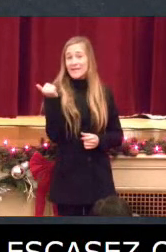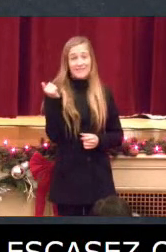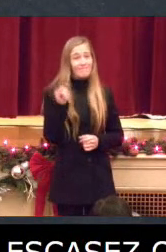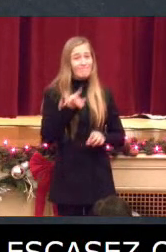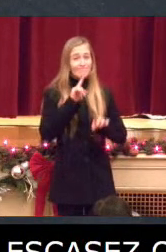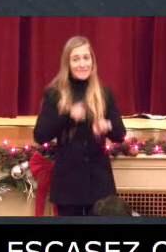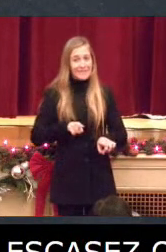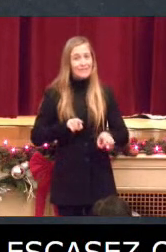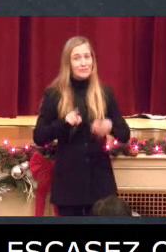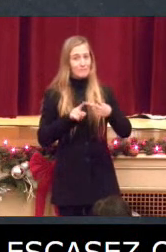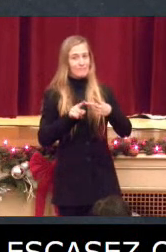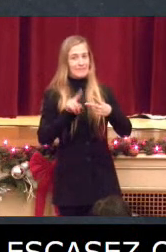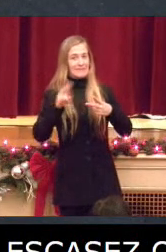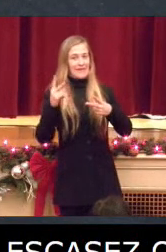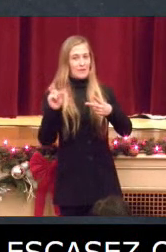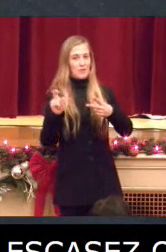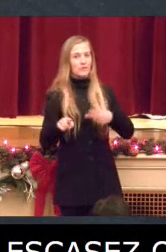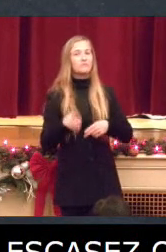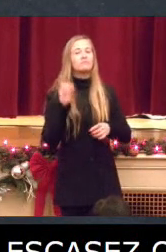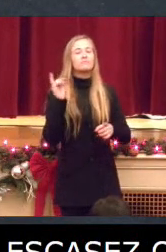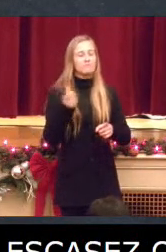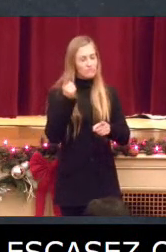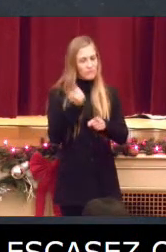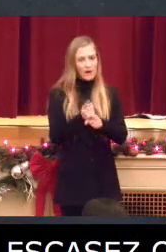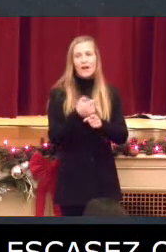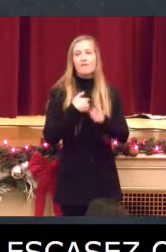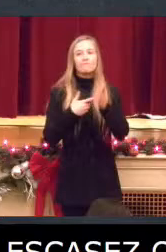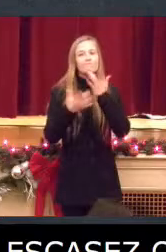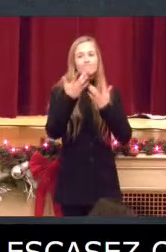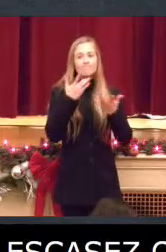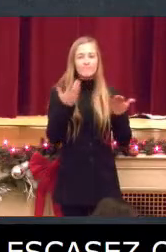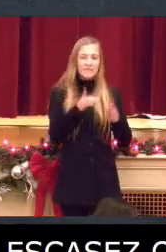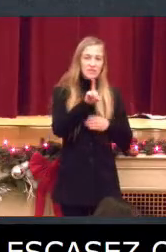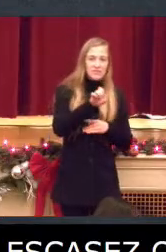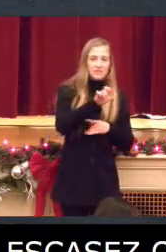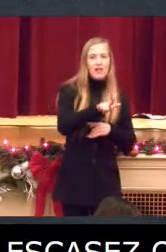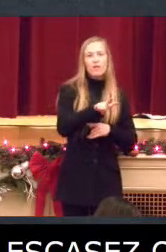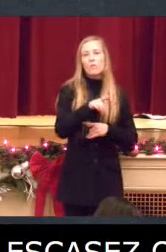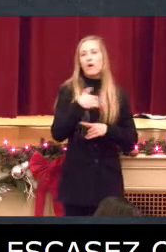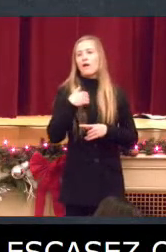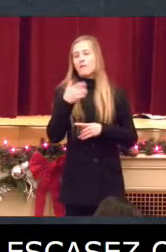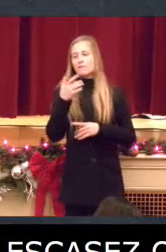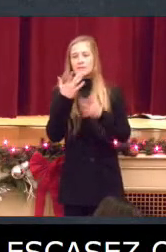last question. That you're exactly right. There's a shortage here in Delaware, and there's shortage nationally,